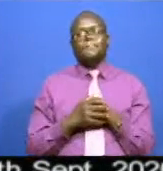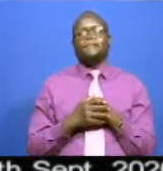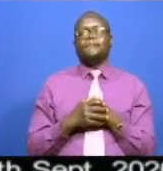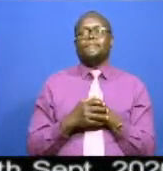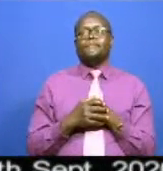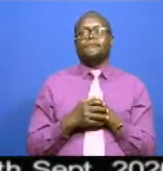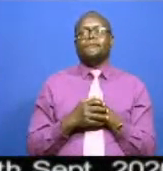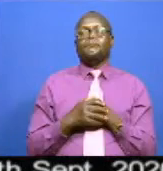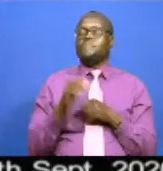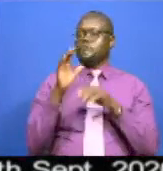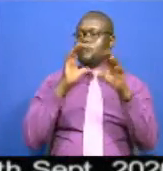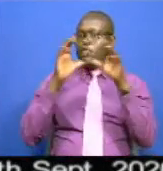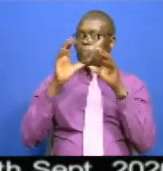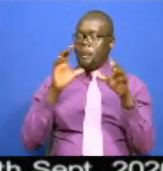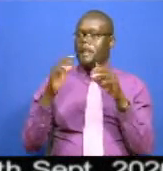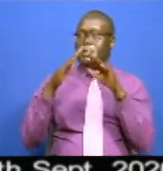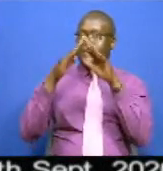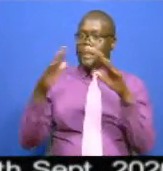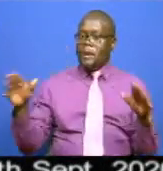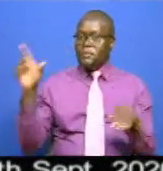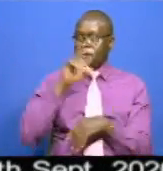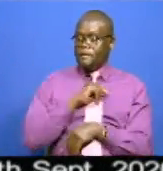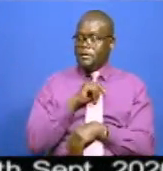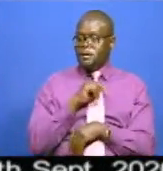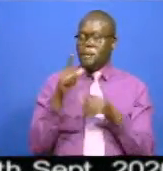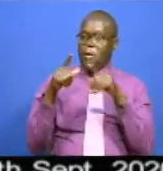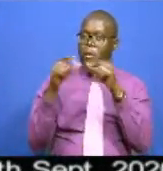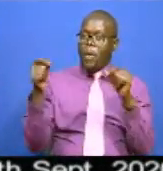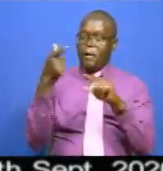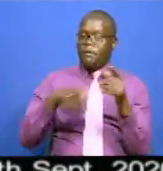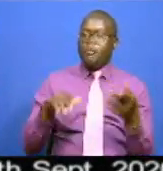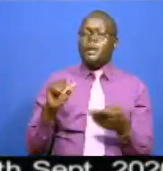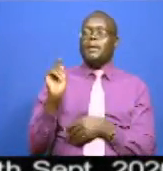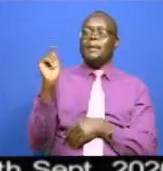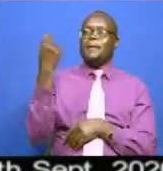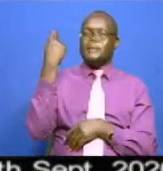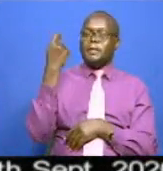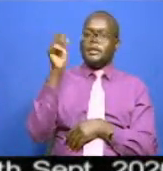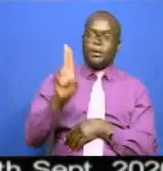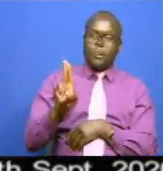you communicated to the House a message from His Excellency